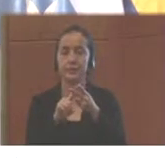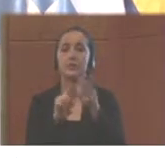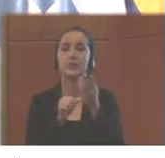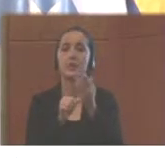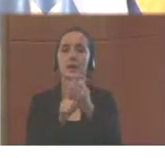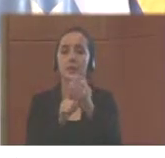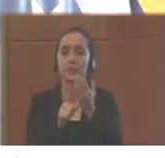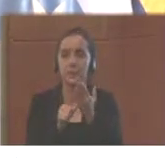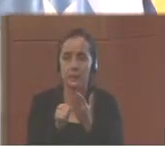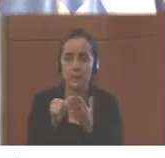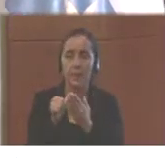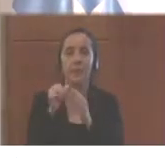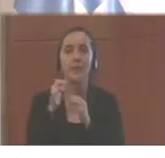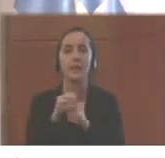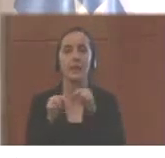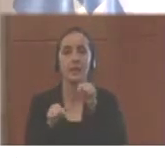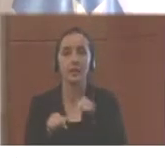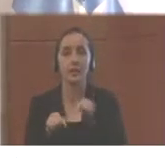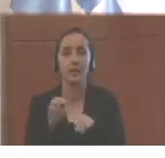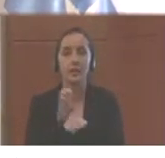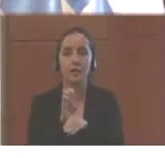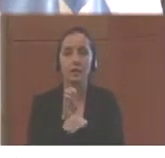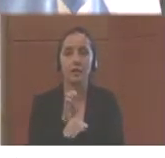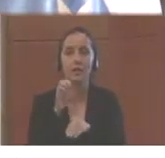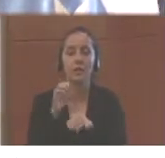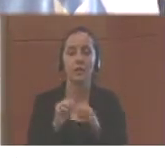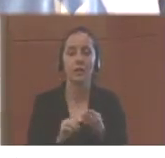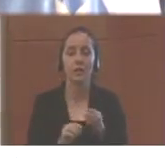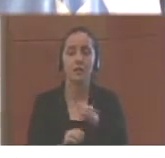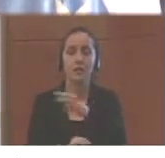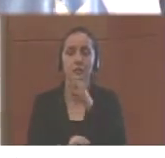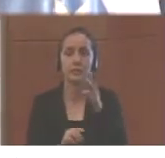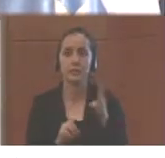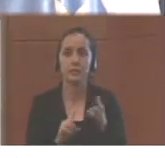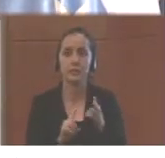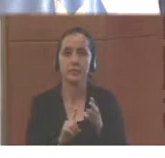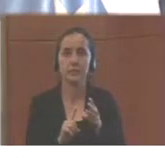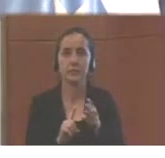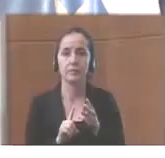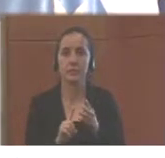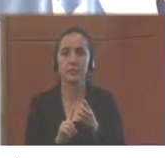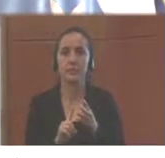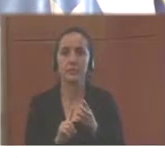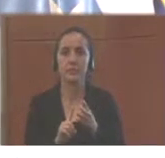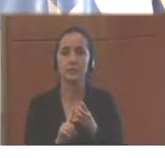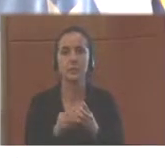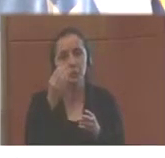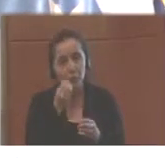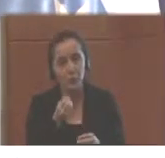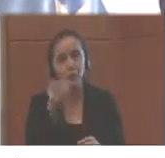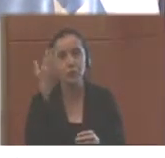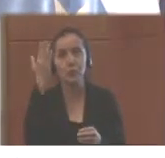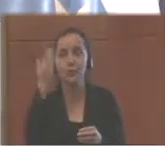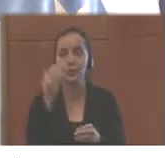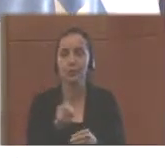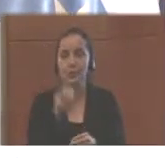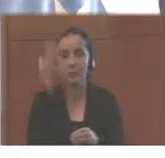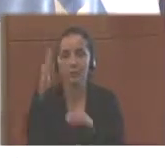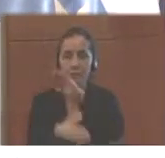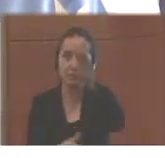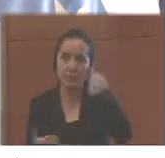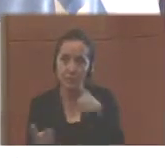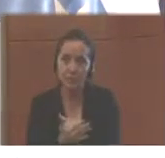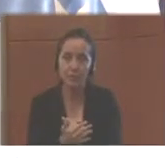UNISDR, Ricardo Mena, and the Minister of Risk Management of Ecuador, María Pilar Cornejo. Good morning to